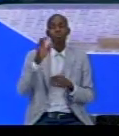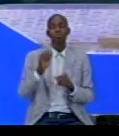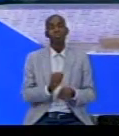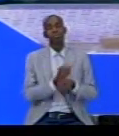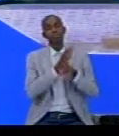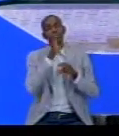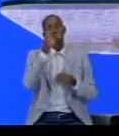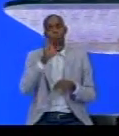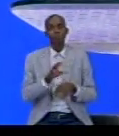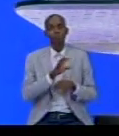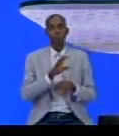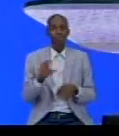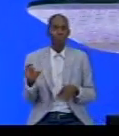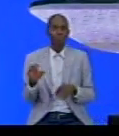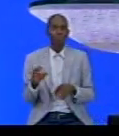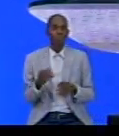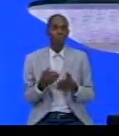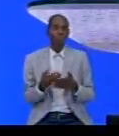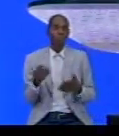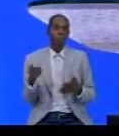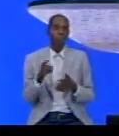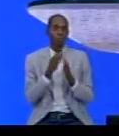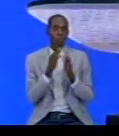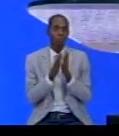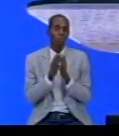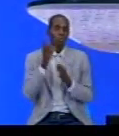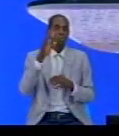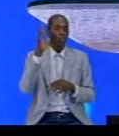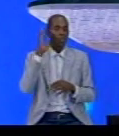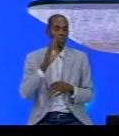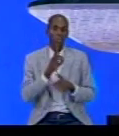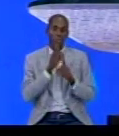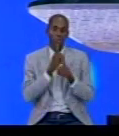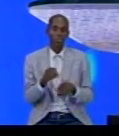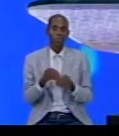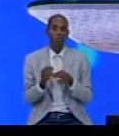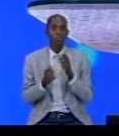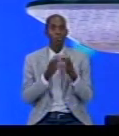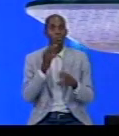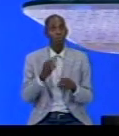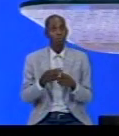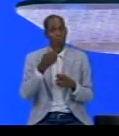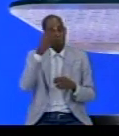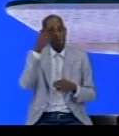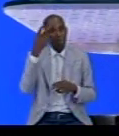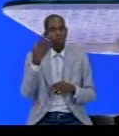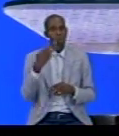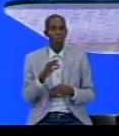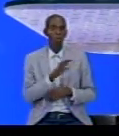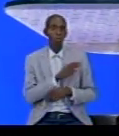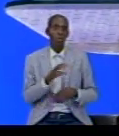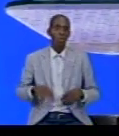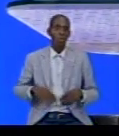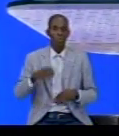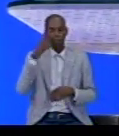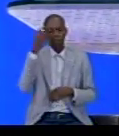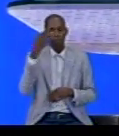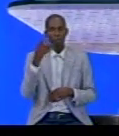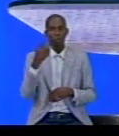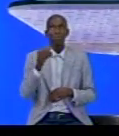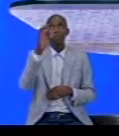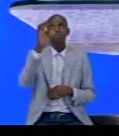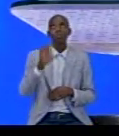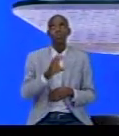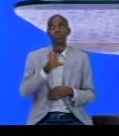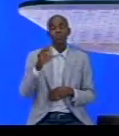of the cross. When you pray, God will answer. Because of Christ, because of the cross,